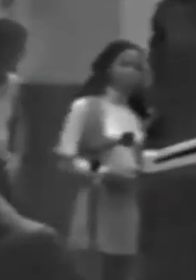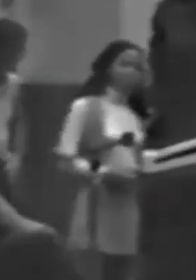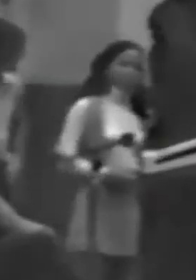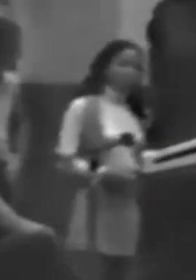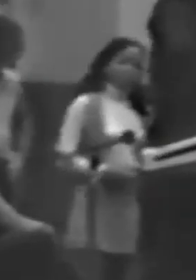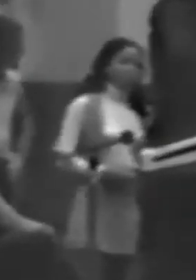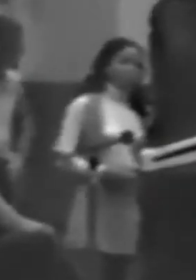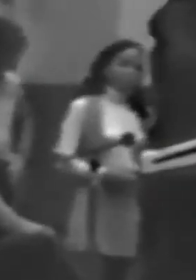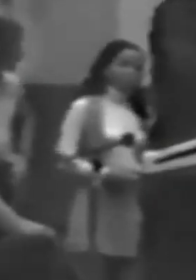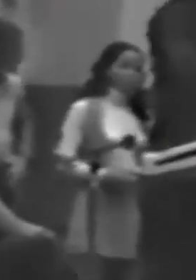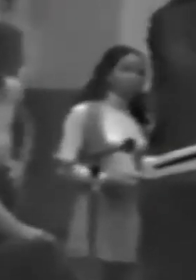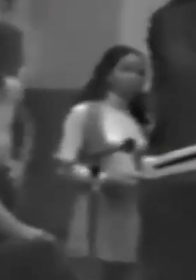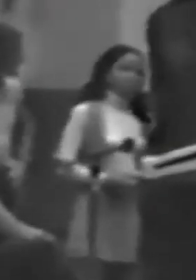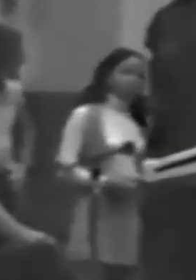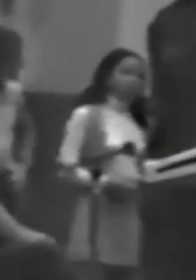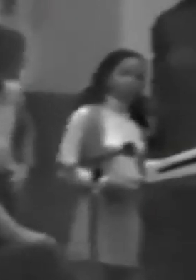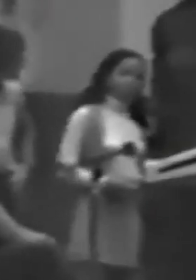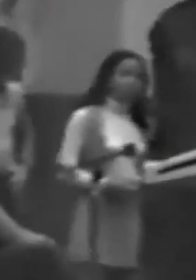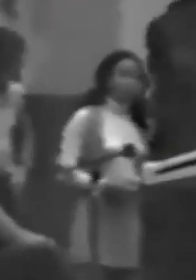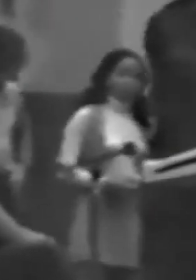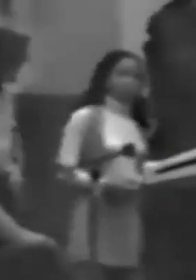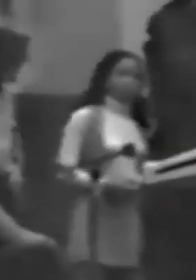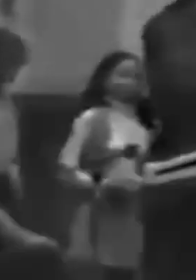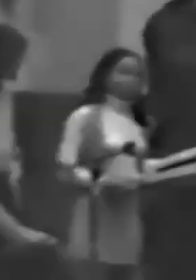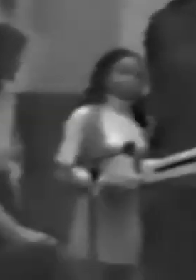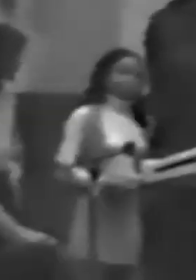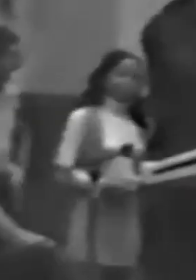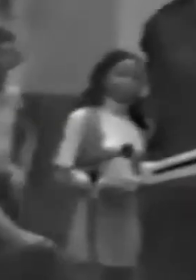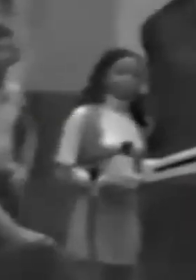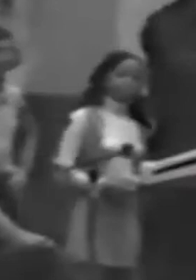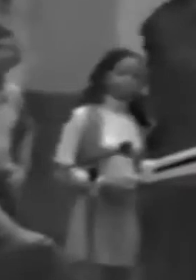can rant and rave about Black workers,